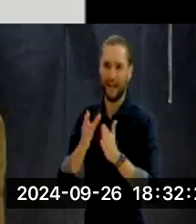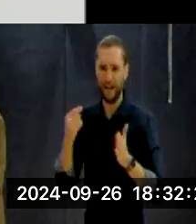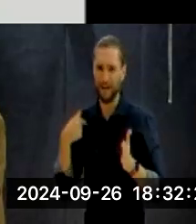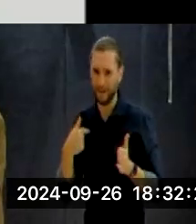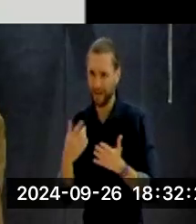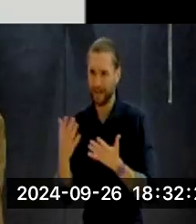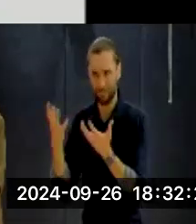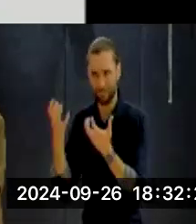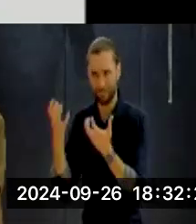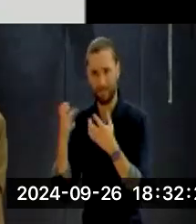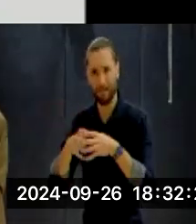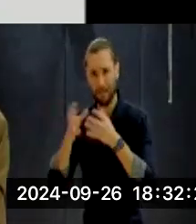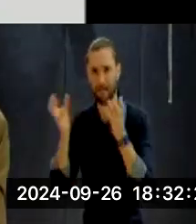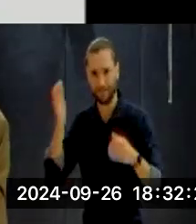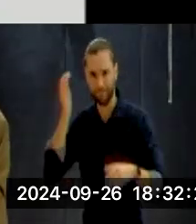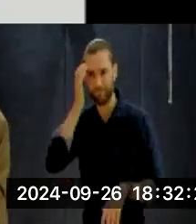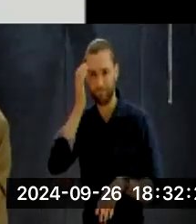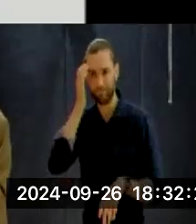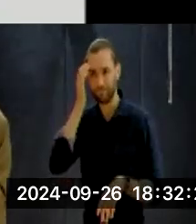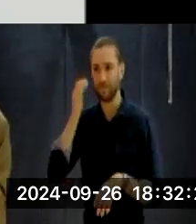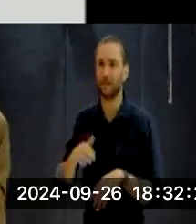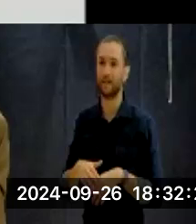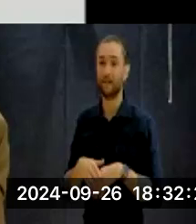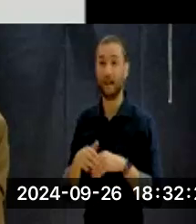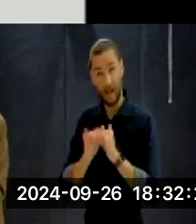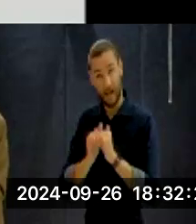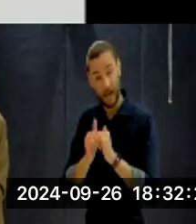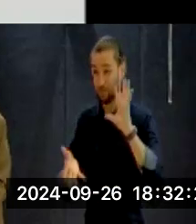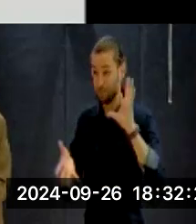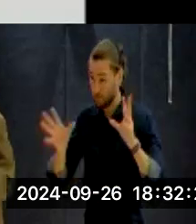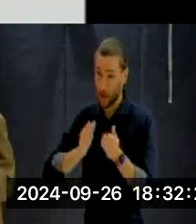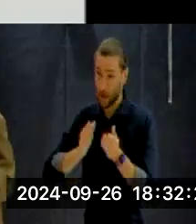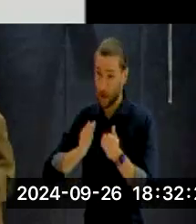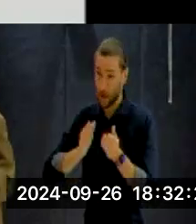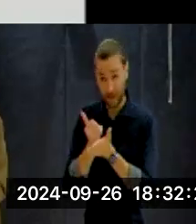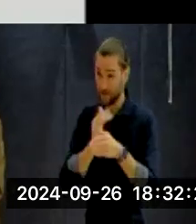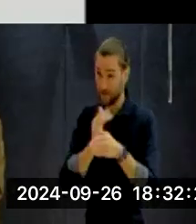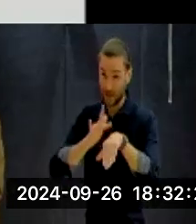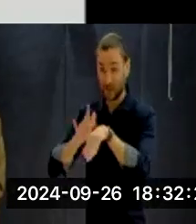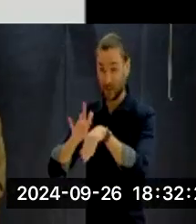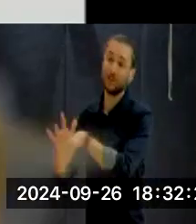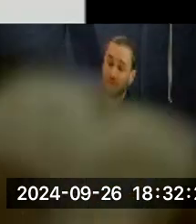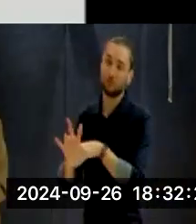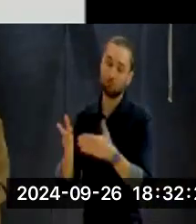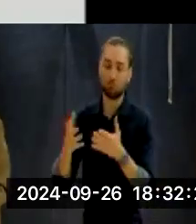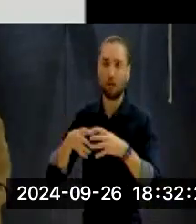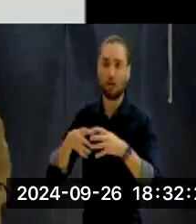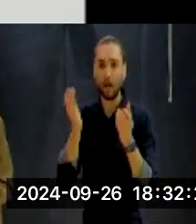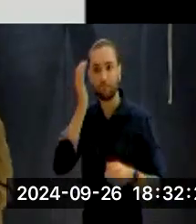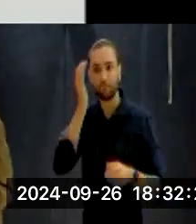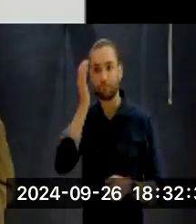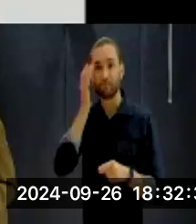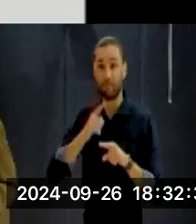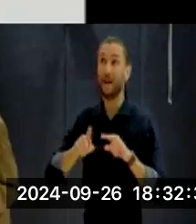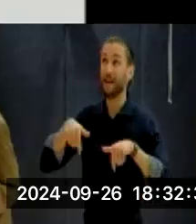lot. And if we're trying to make it comprehensive, we need a lot. But none of our recommendations made it